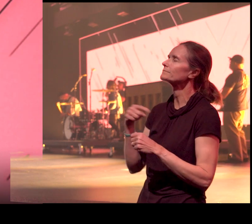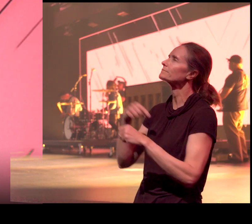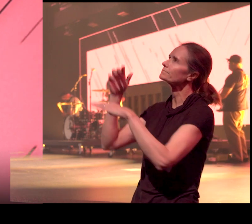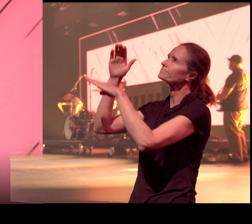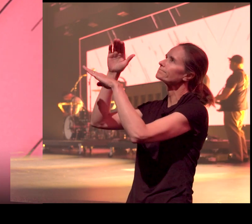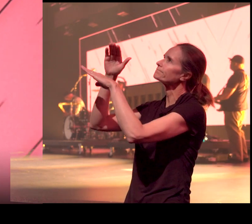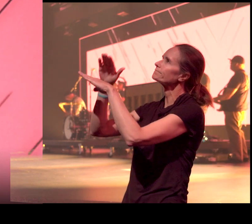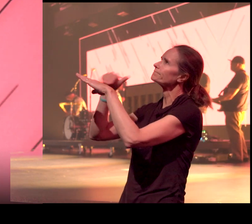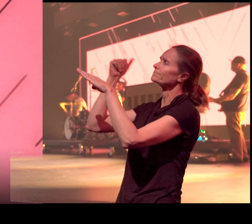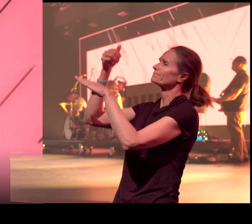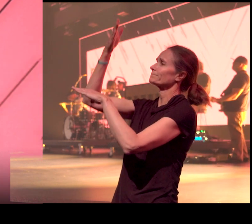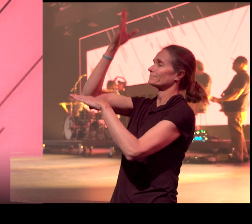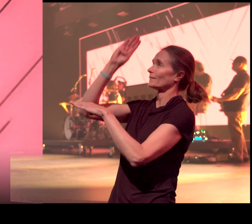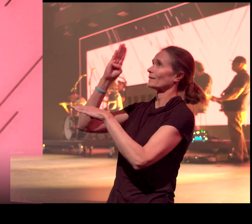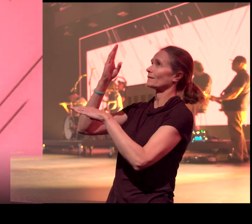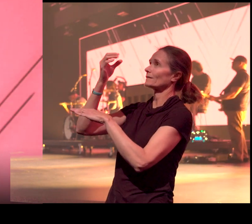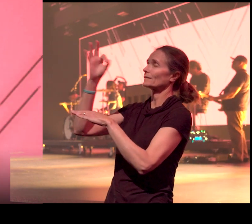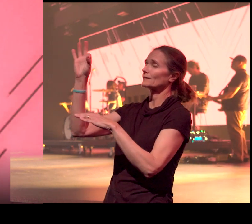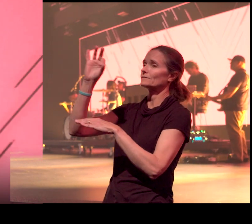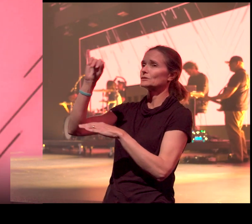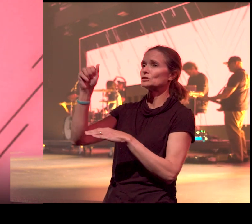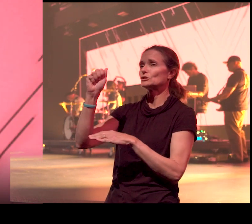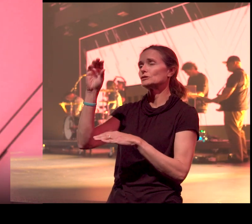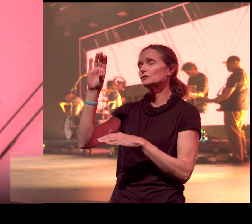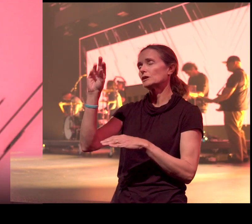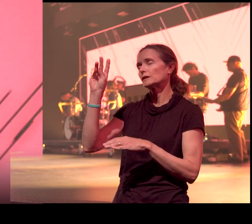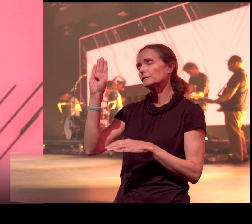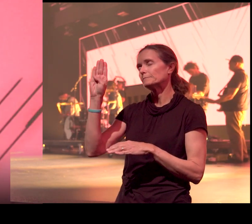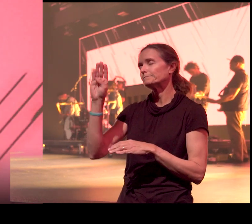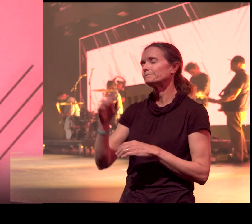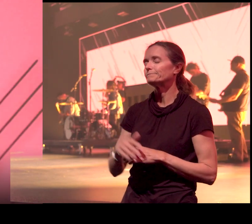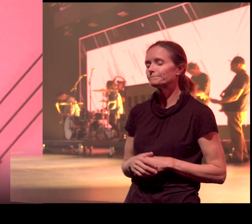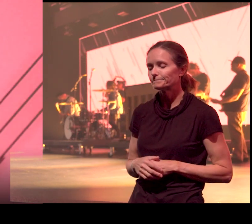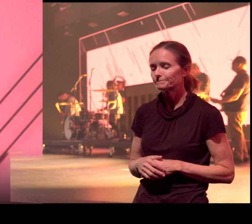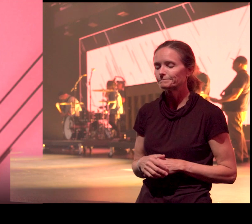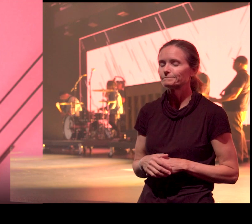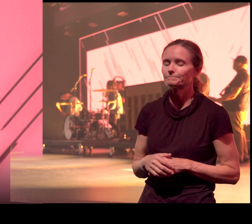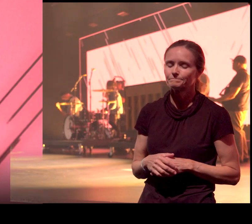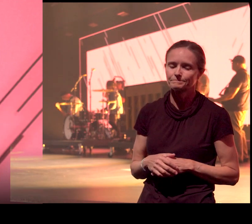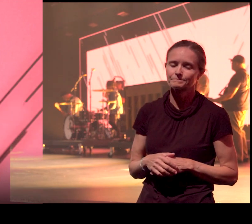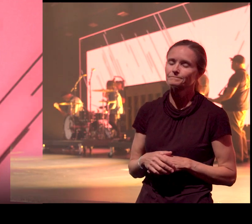I'm calling on the God of Jacob,